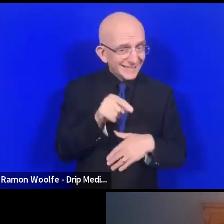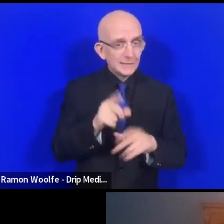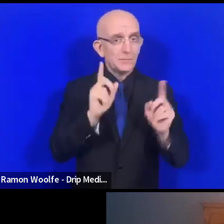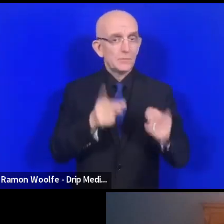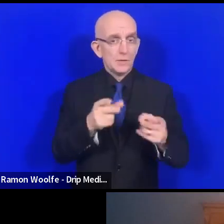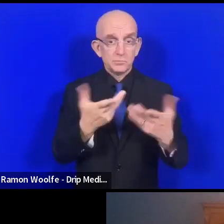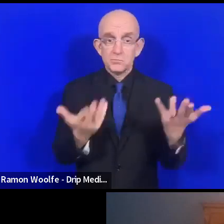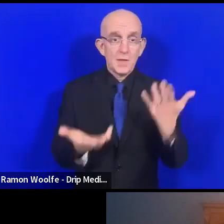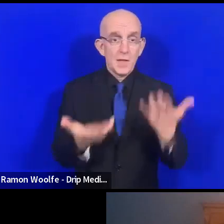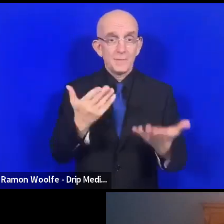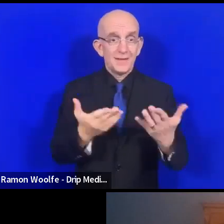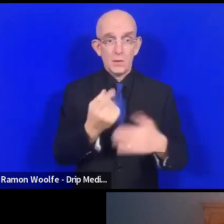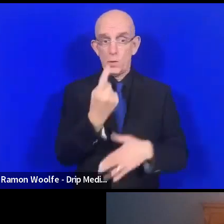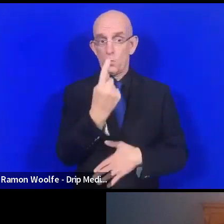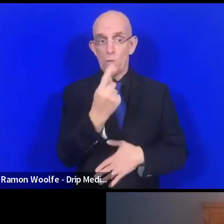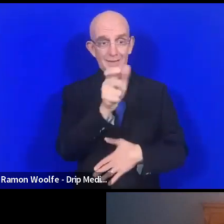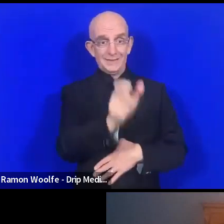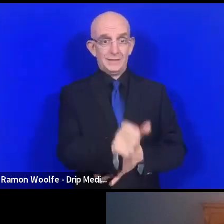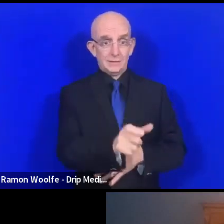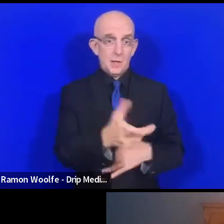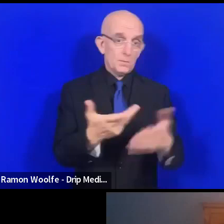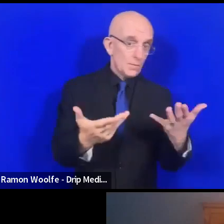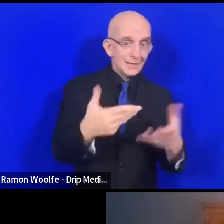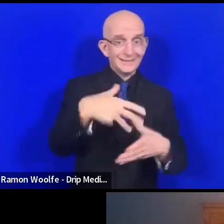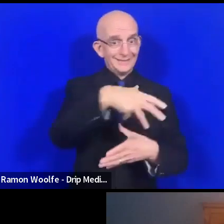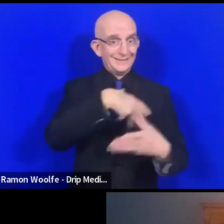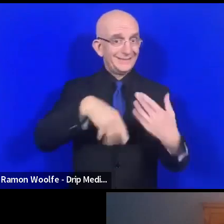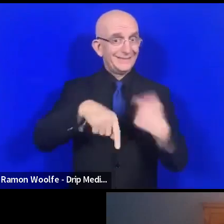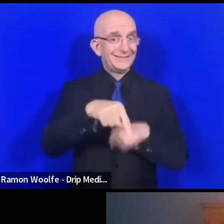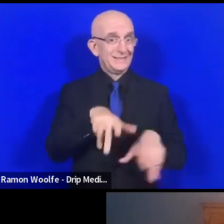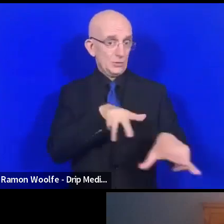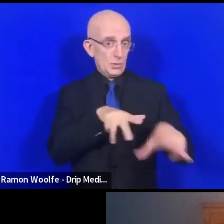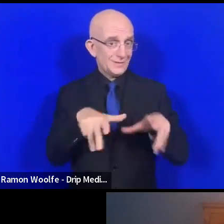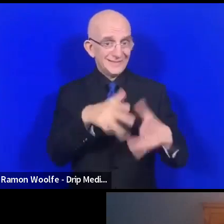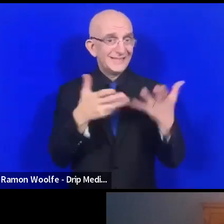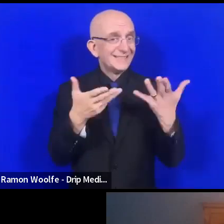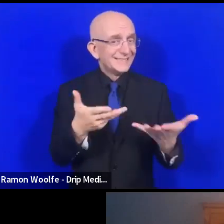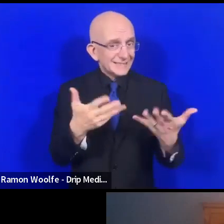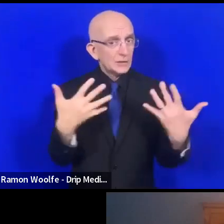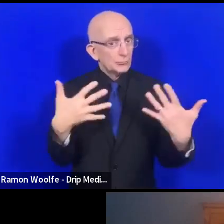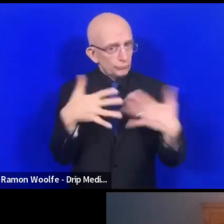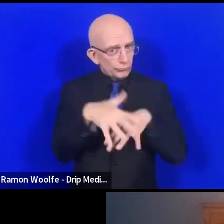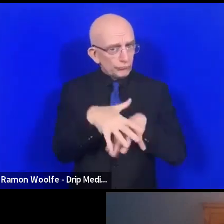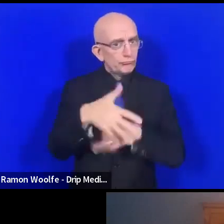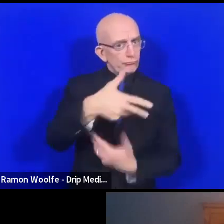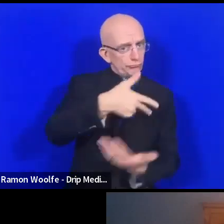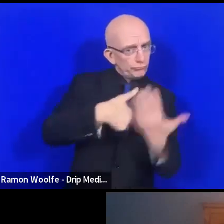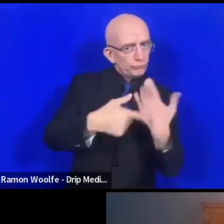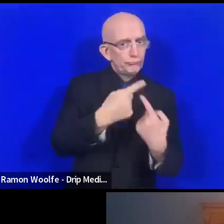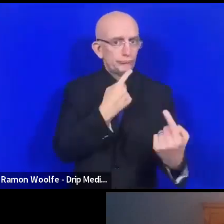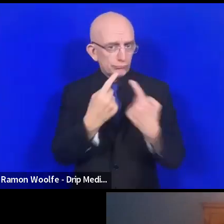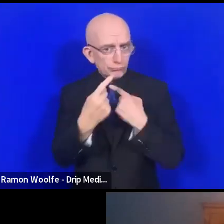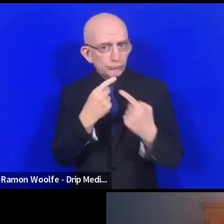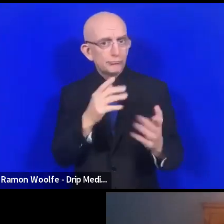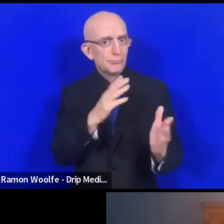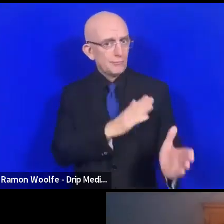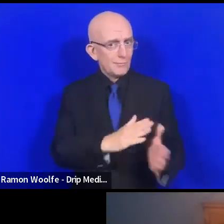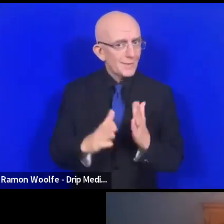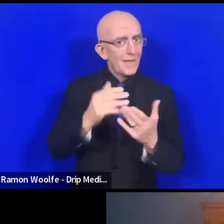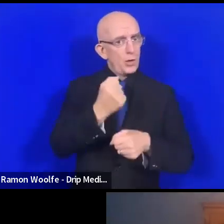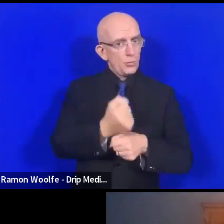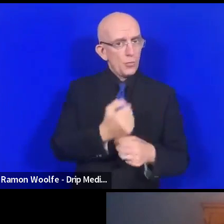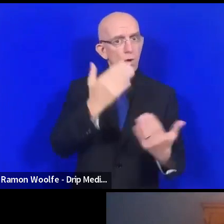on progress, and just it shows that we take it really seriously, and we would need anybody that we hire or that we work